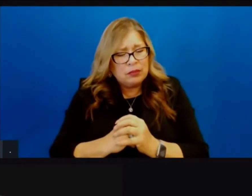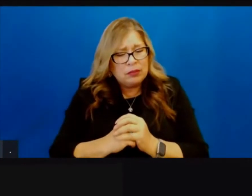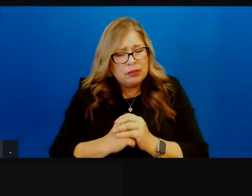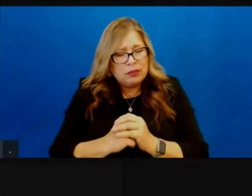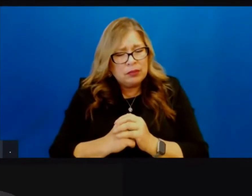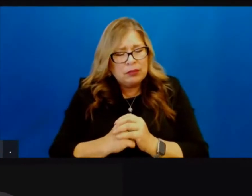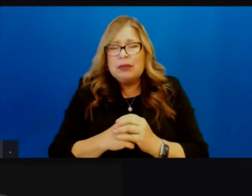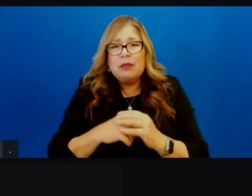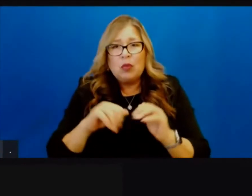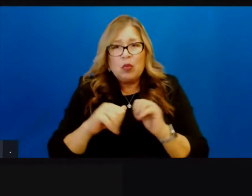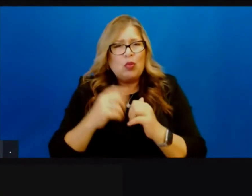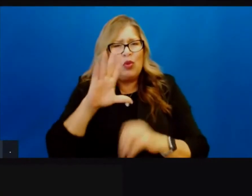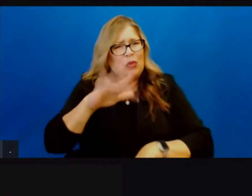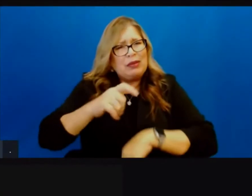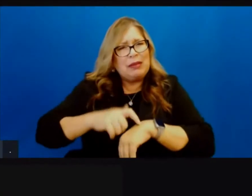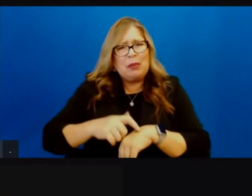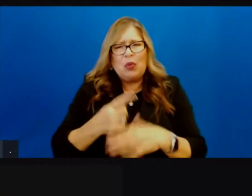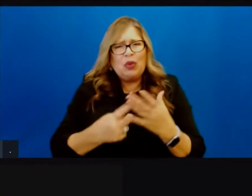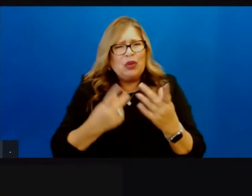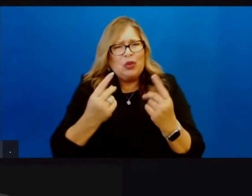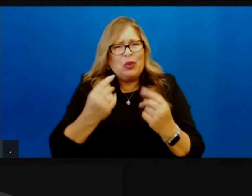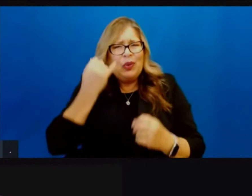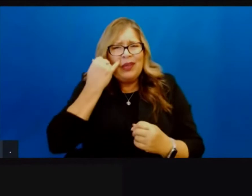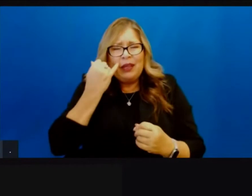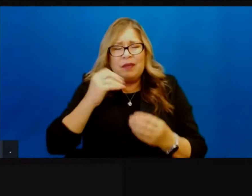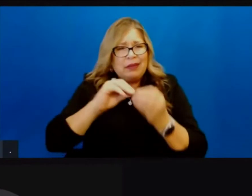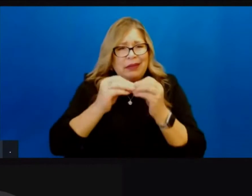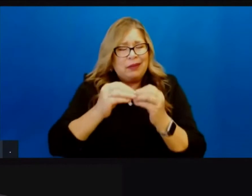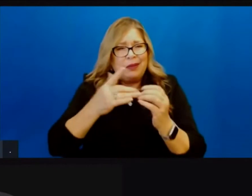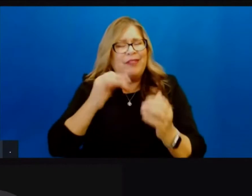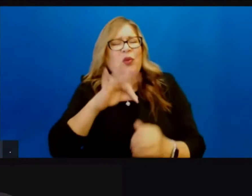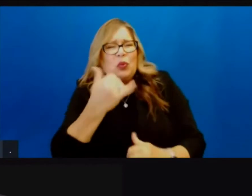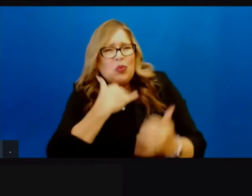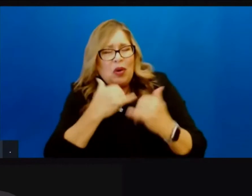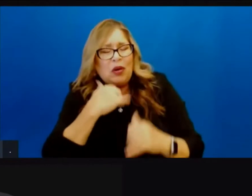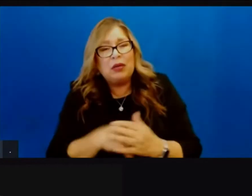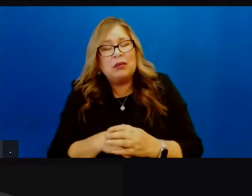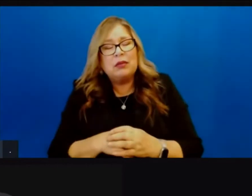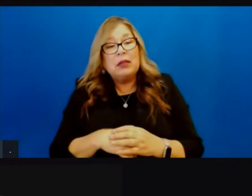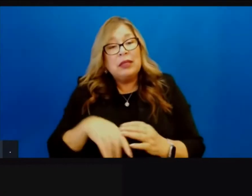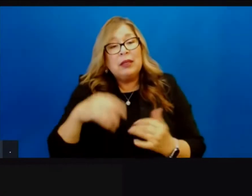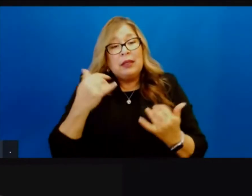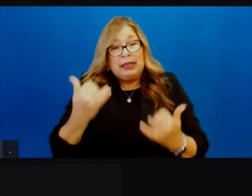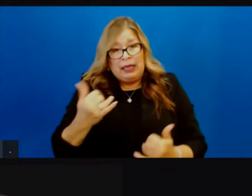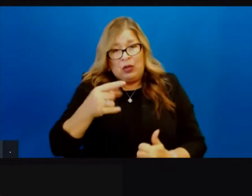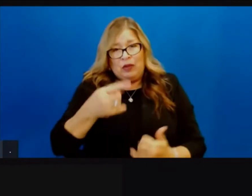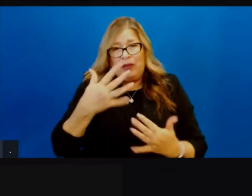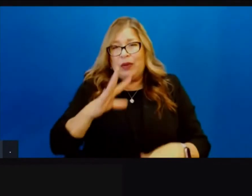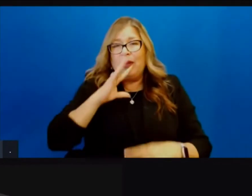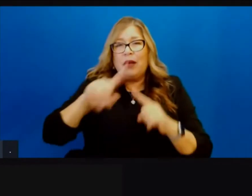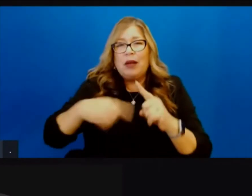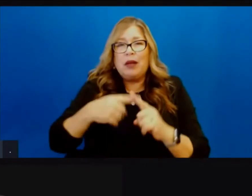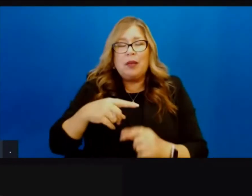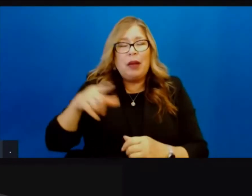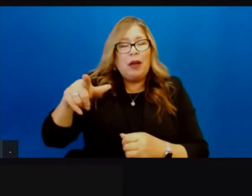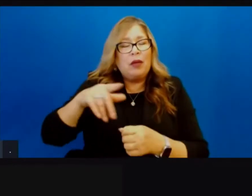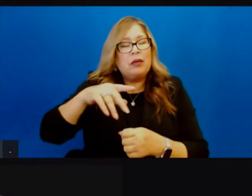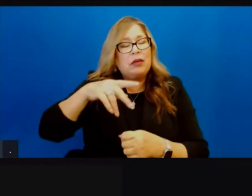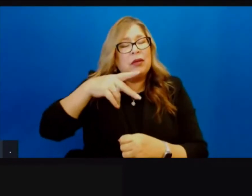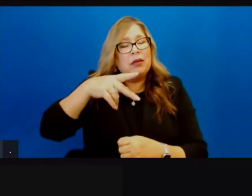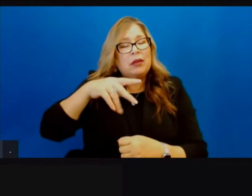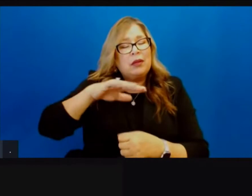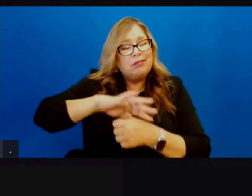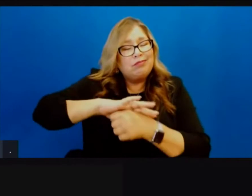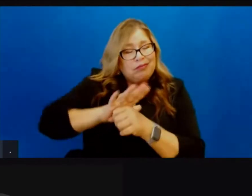go wrong, and how your masking recommendations differ from the CDC. So first, in today's call, you've credited California's pandemic rules for leading to low pediatric